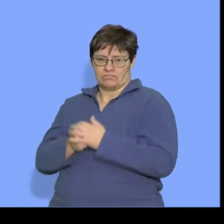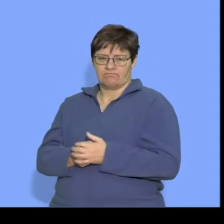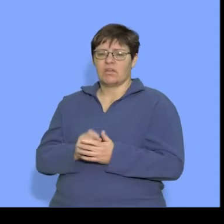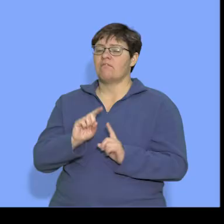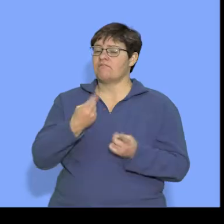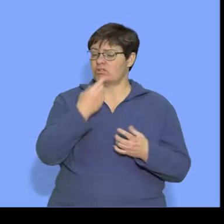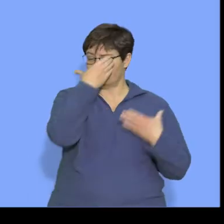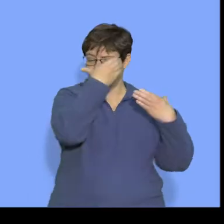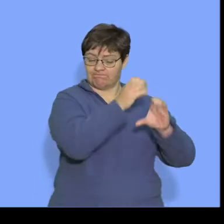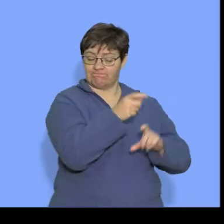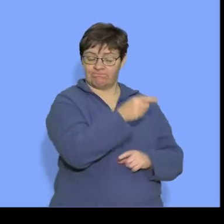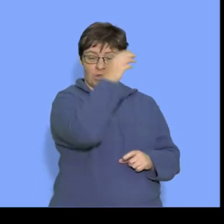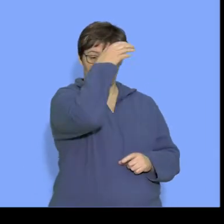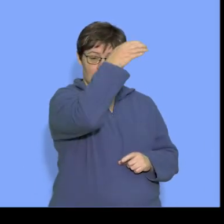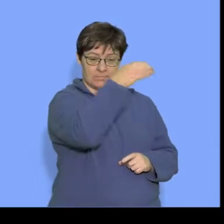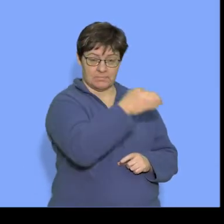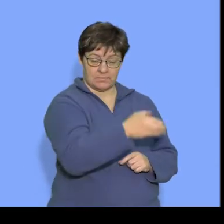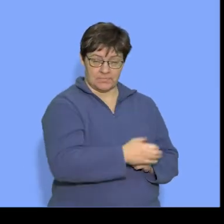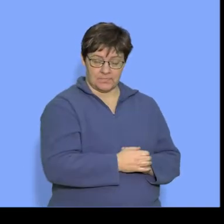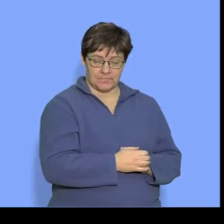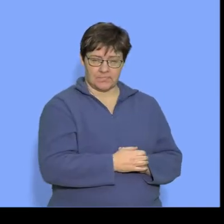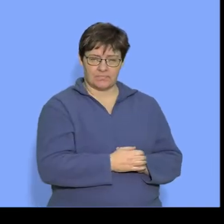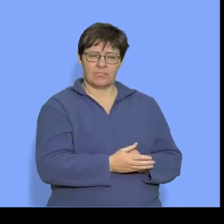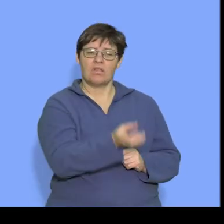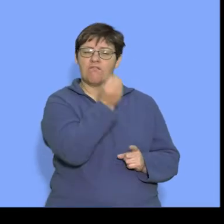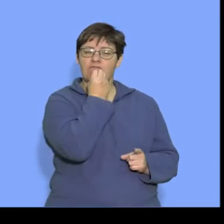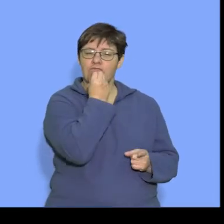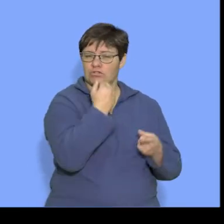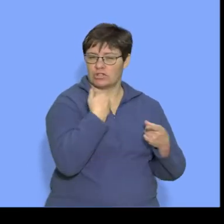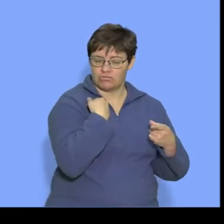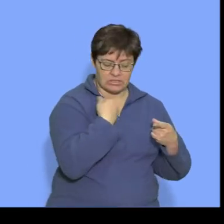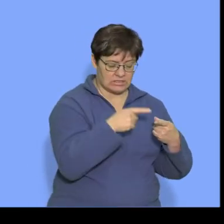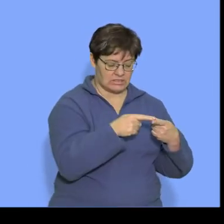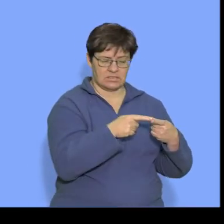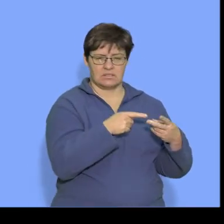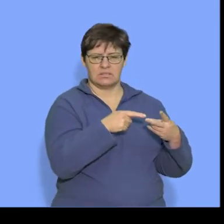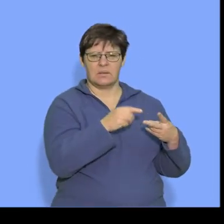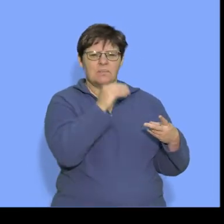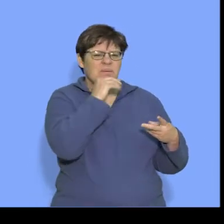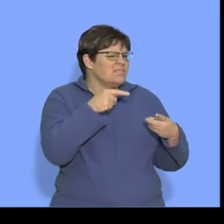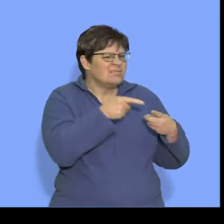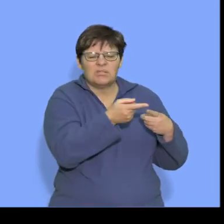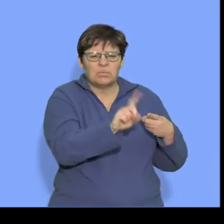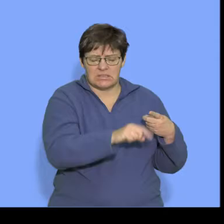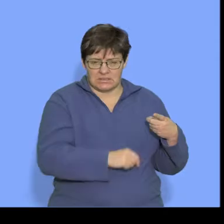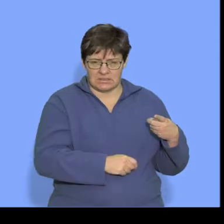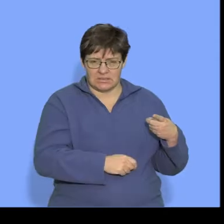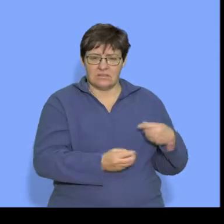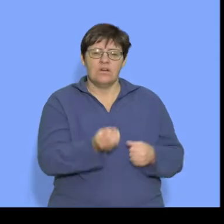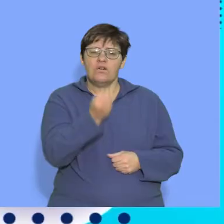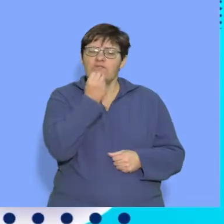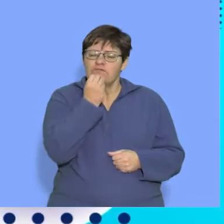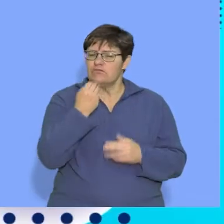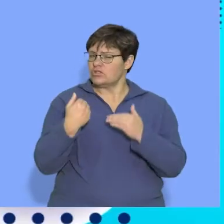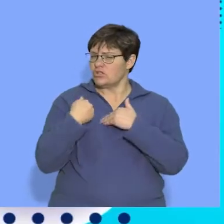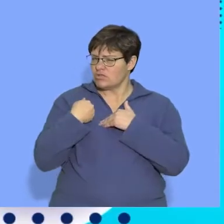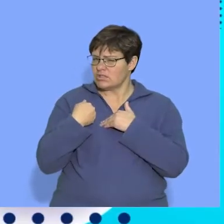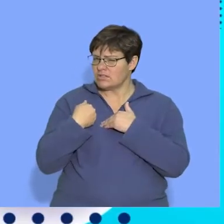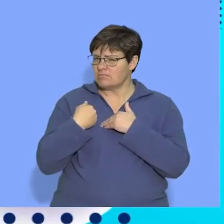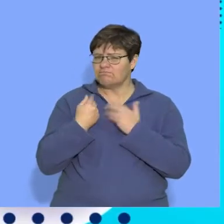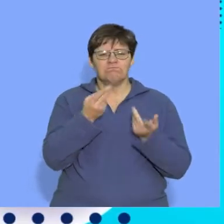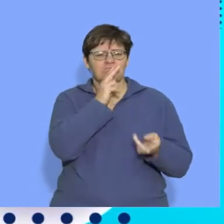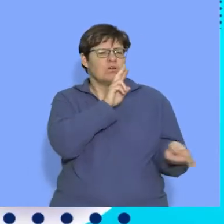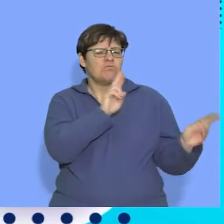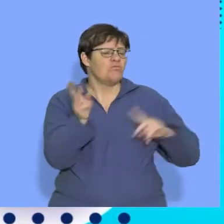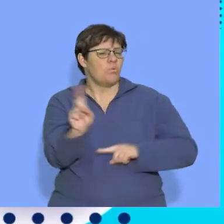concepts. So we're going to talk about food security. What does that mean? And food security essentially often refers to